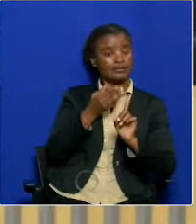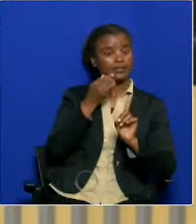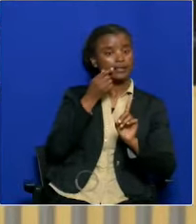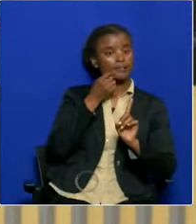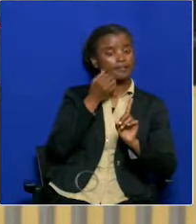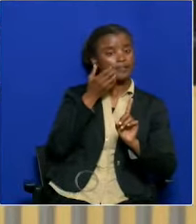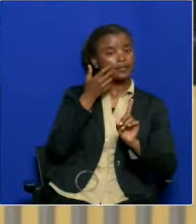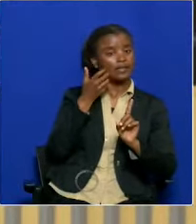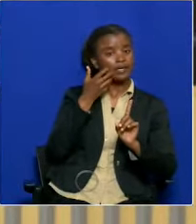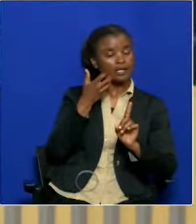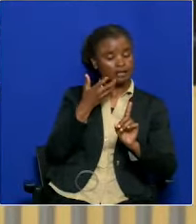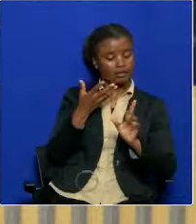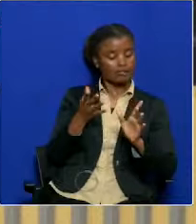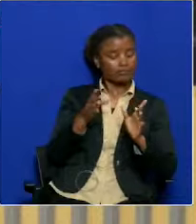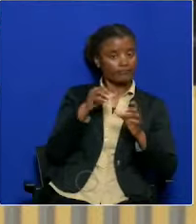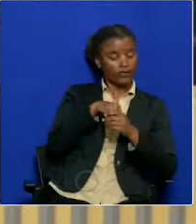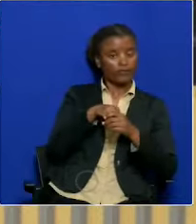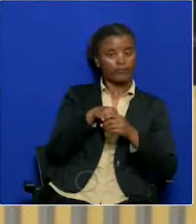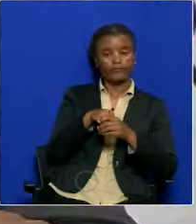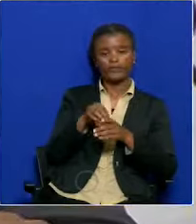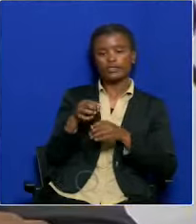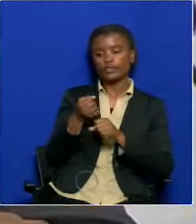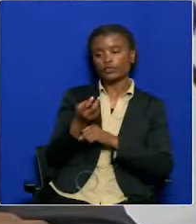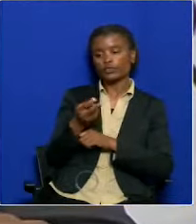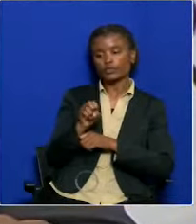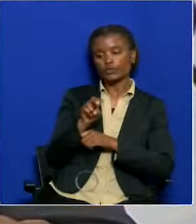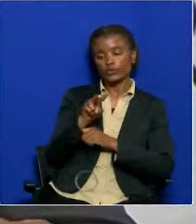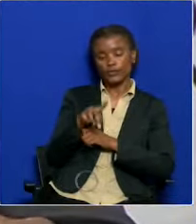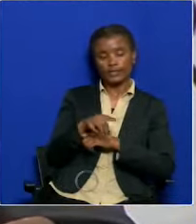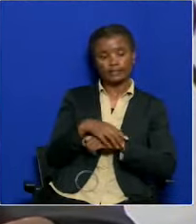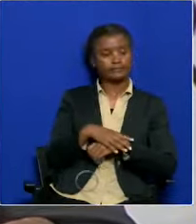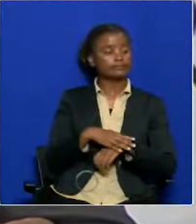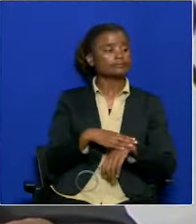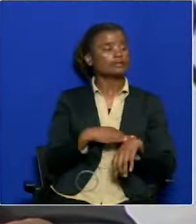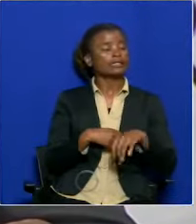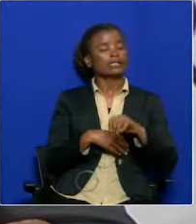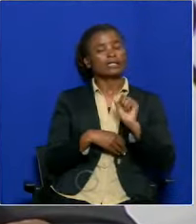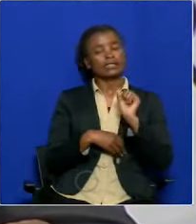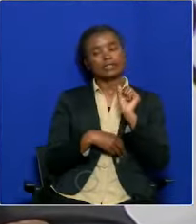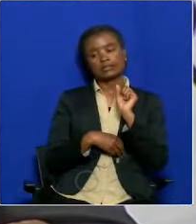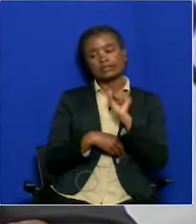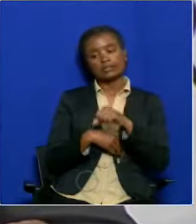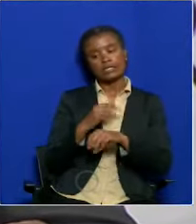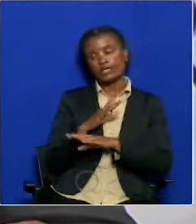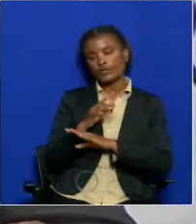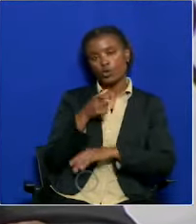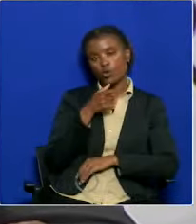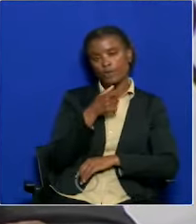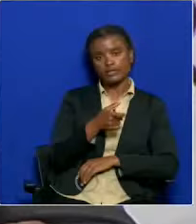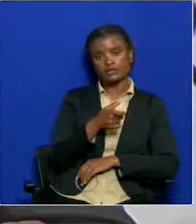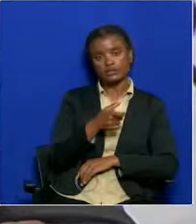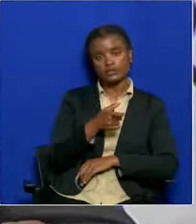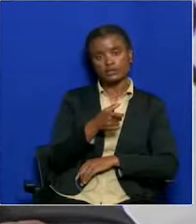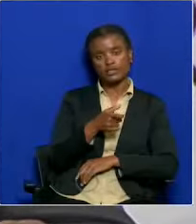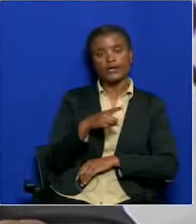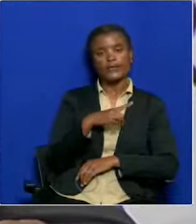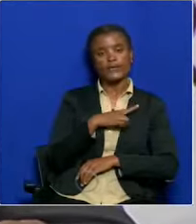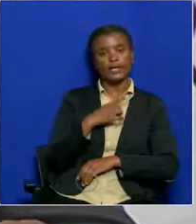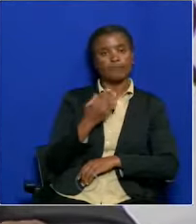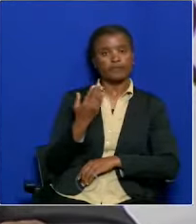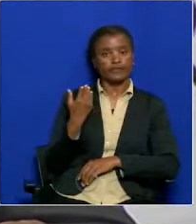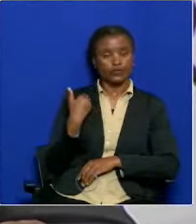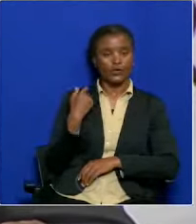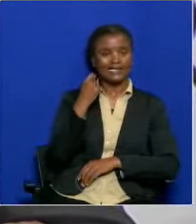Yes. Yeah. No comment, because as I indicated, as I was at